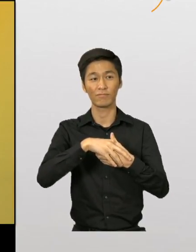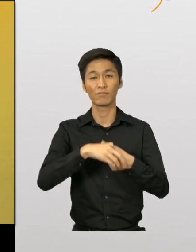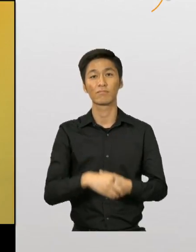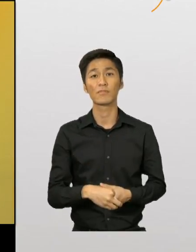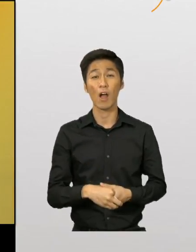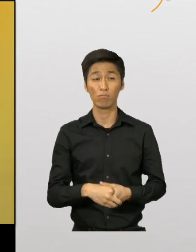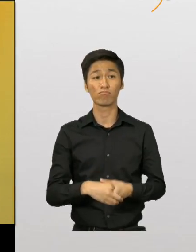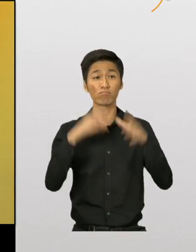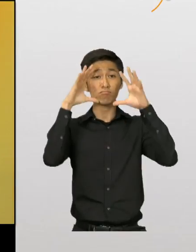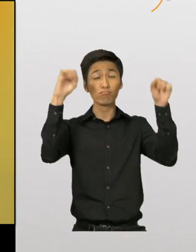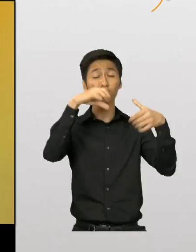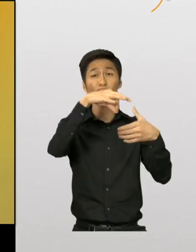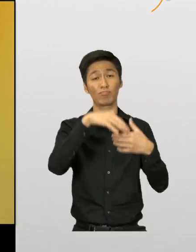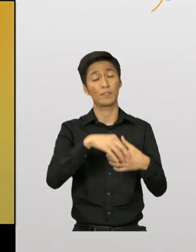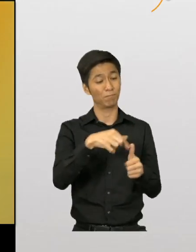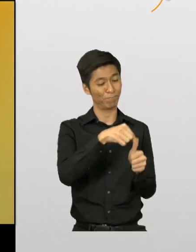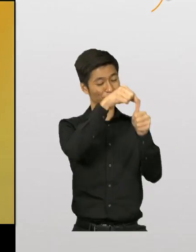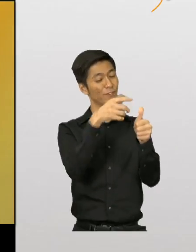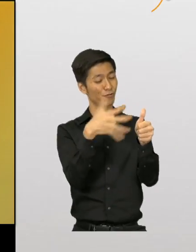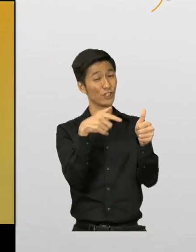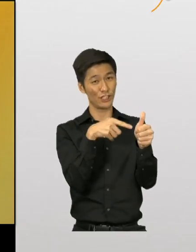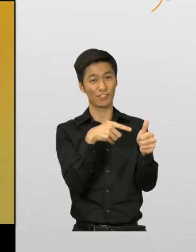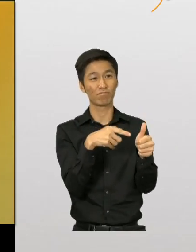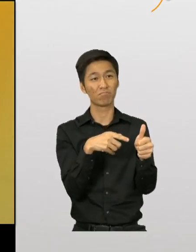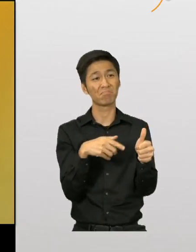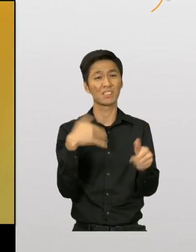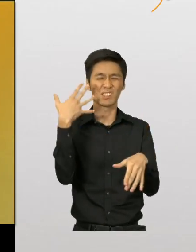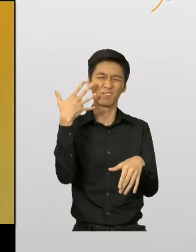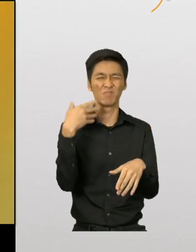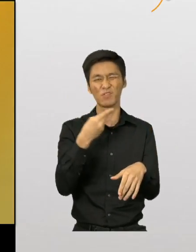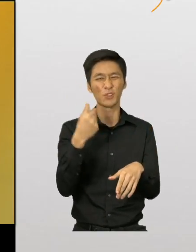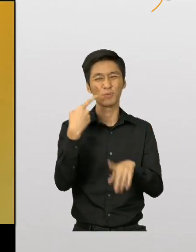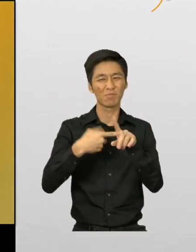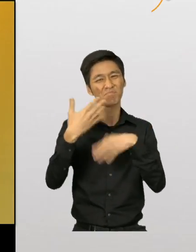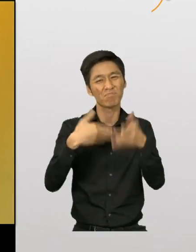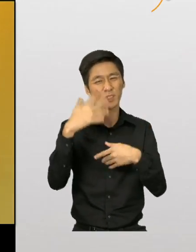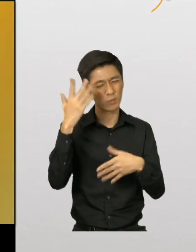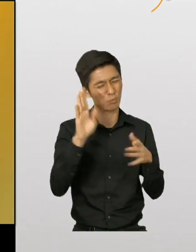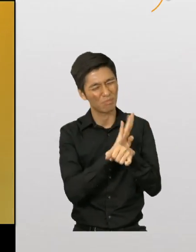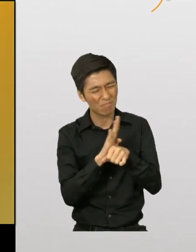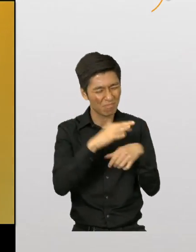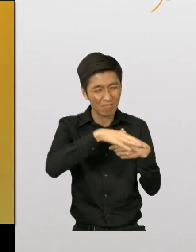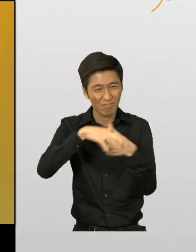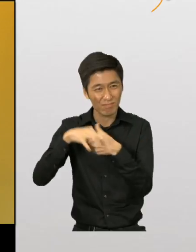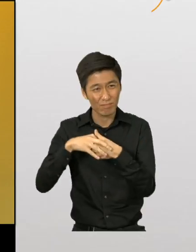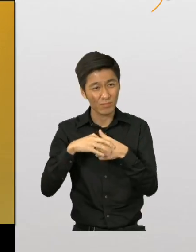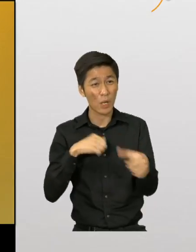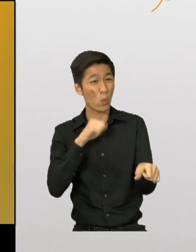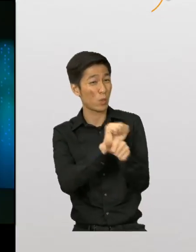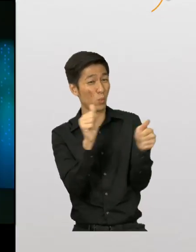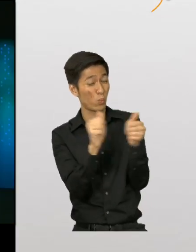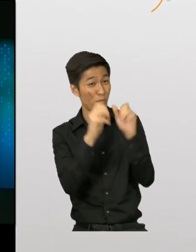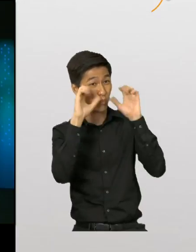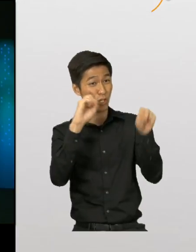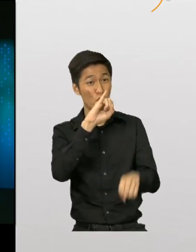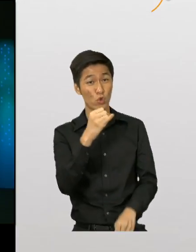candidates. They'll be preoccupied with election campaigning for the next few months. I've worked well with President Jokowi.